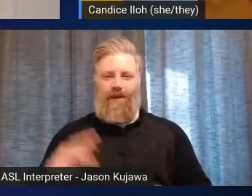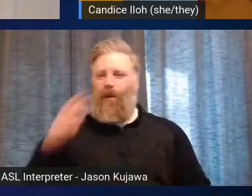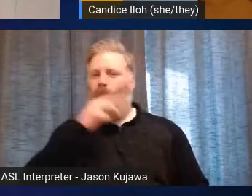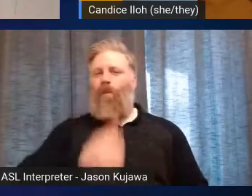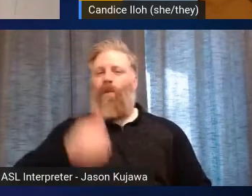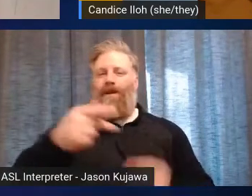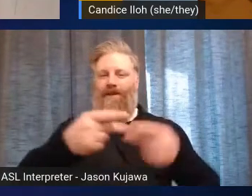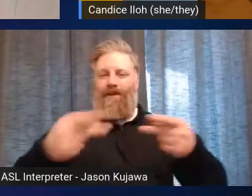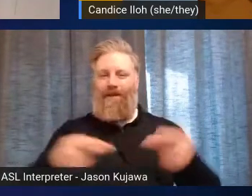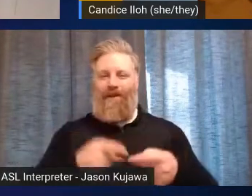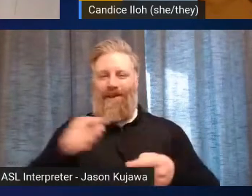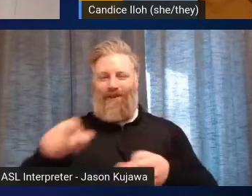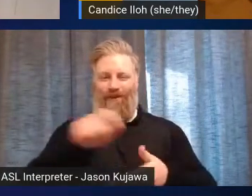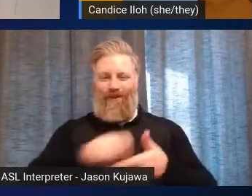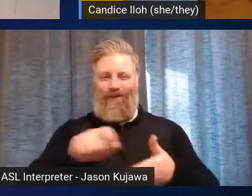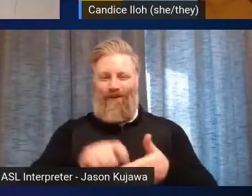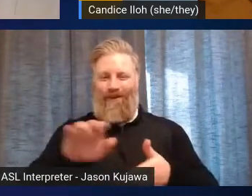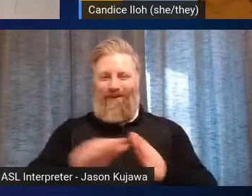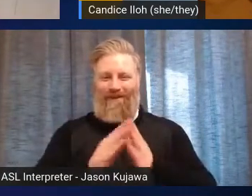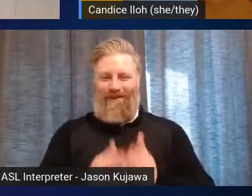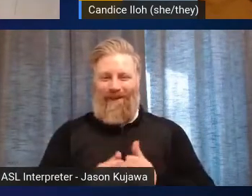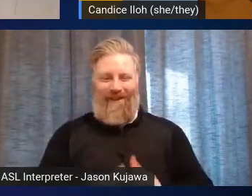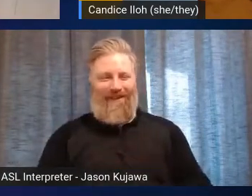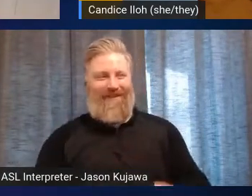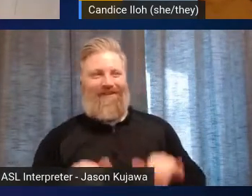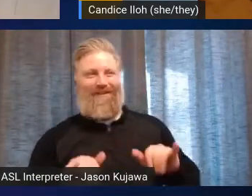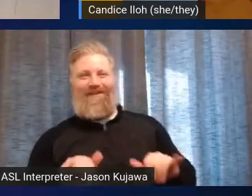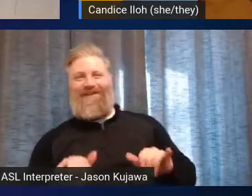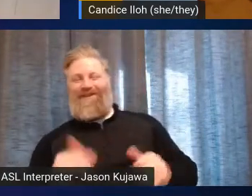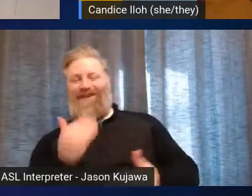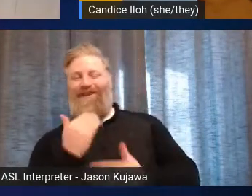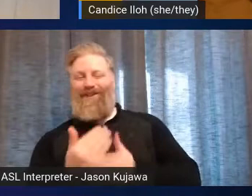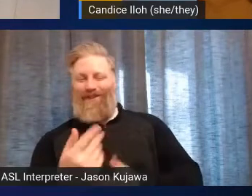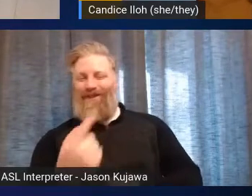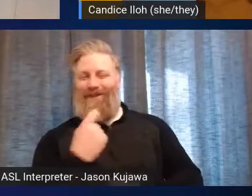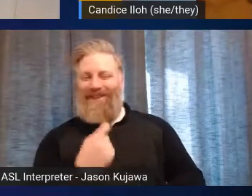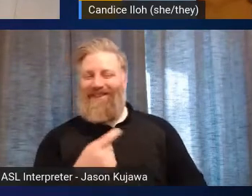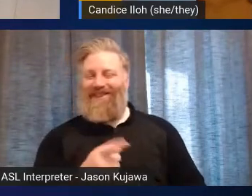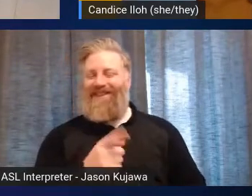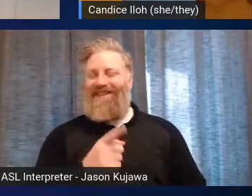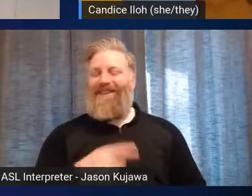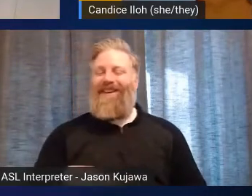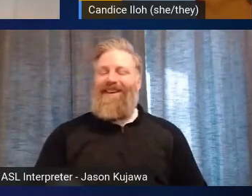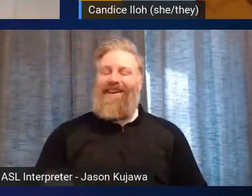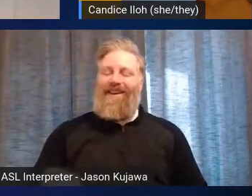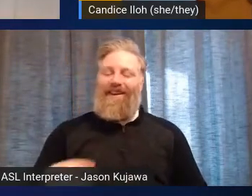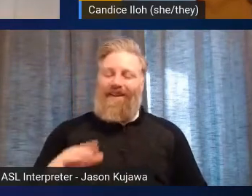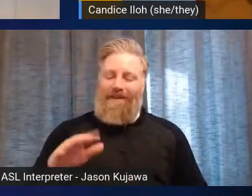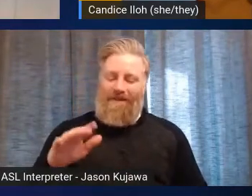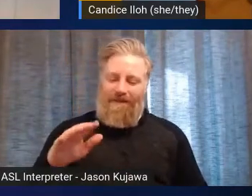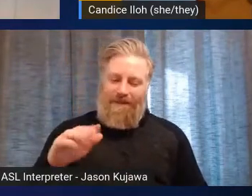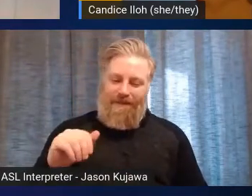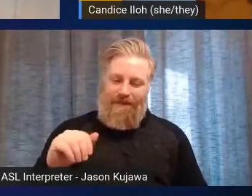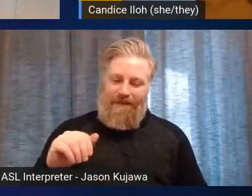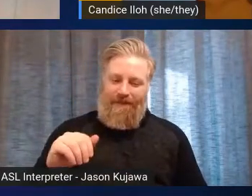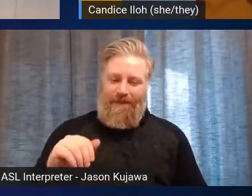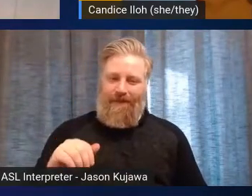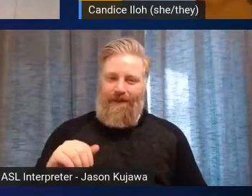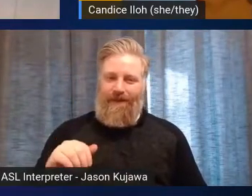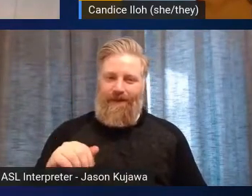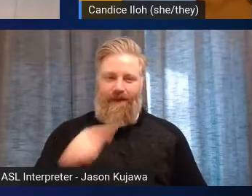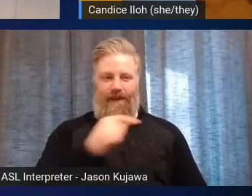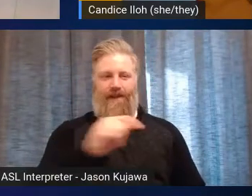book? Ooh, that's a really good one. So the way